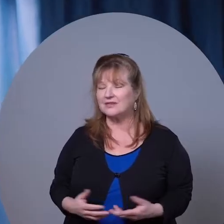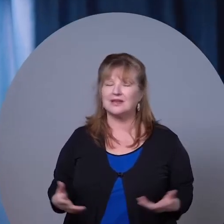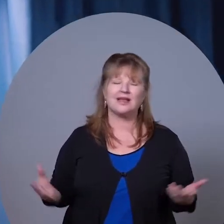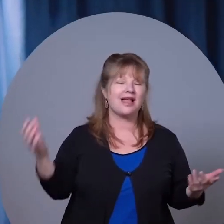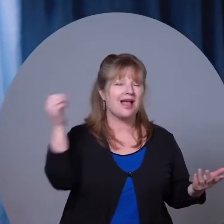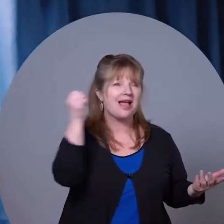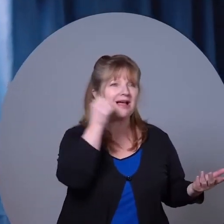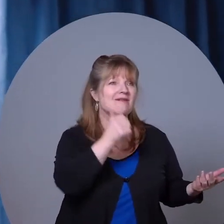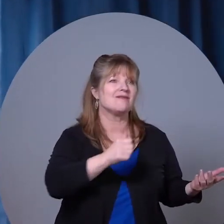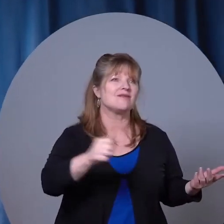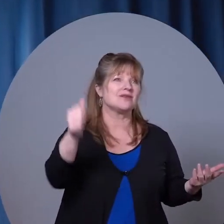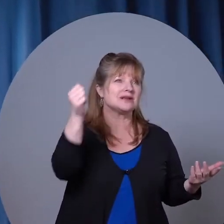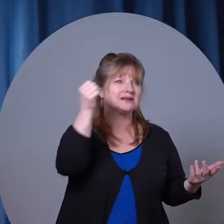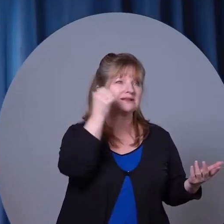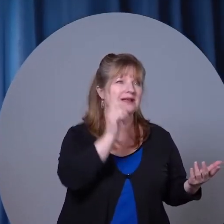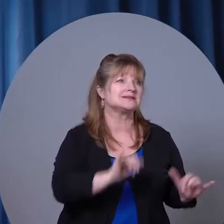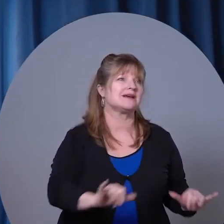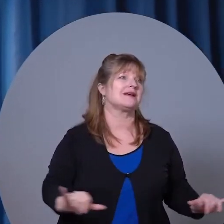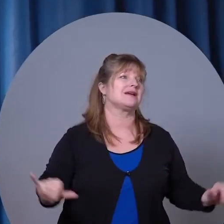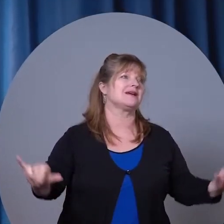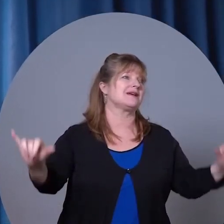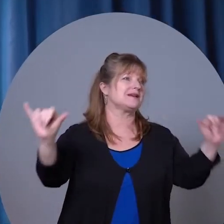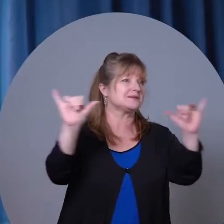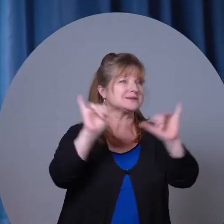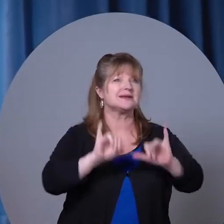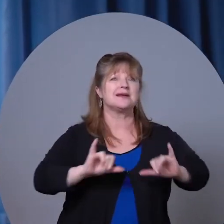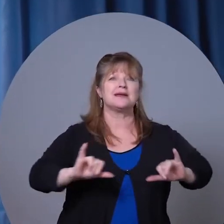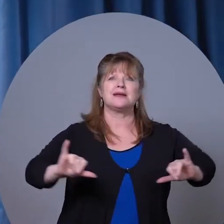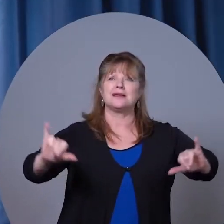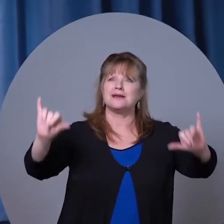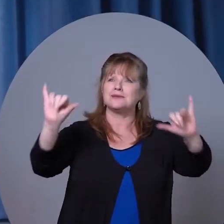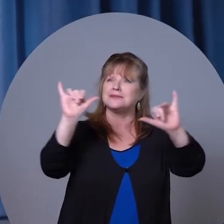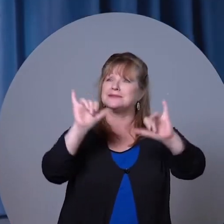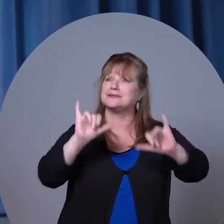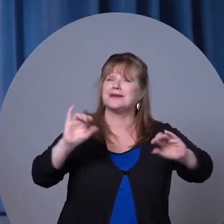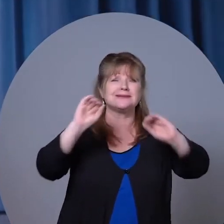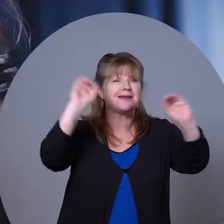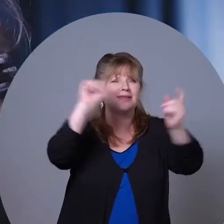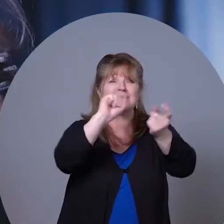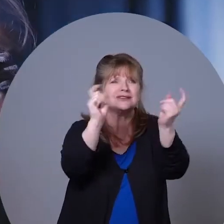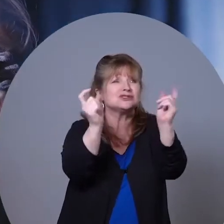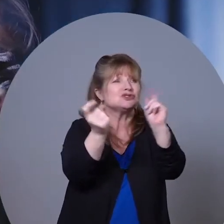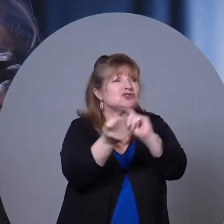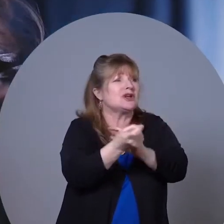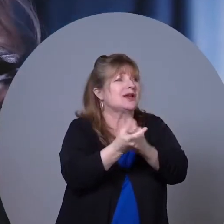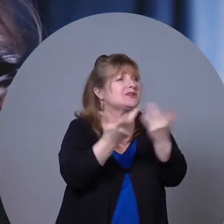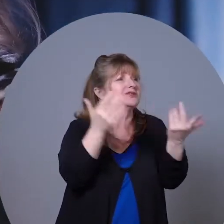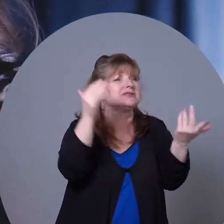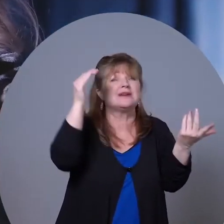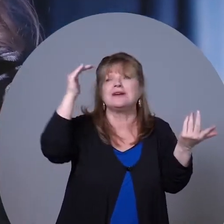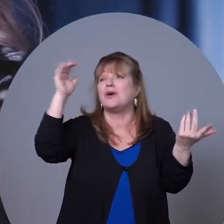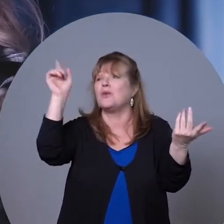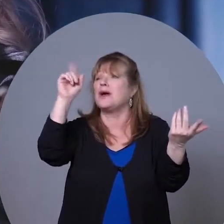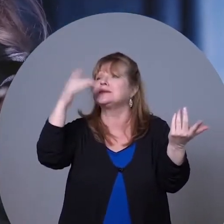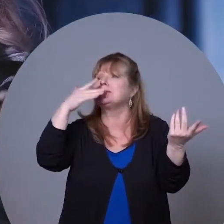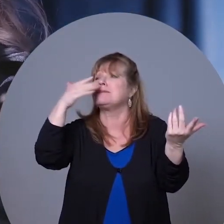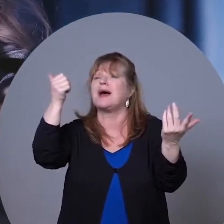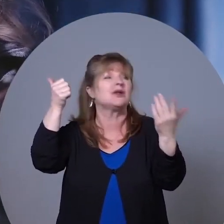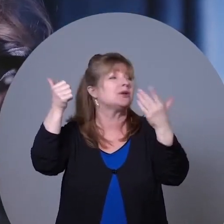Every day feels just the same, like everything and nothing's changed. Is there any place where things